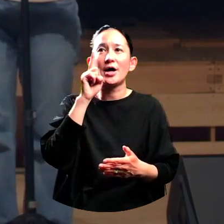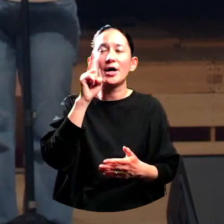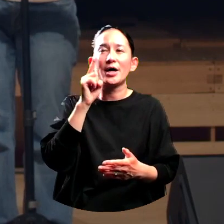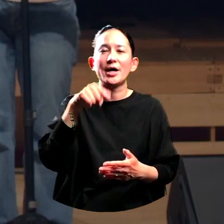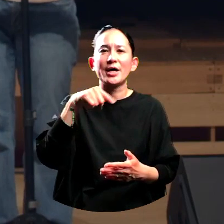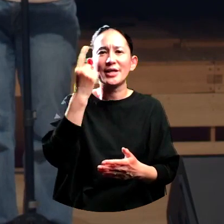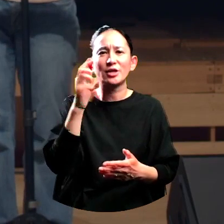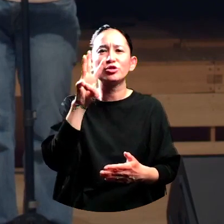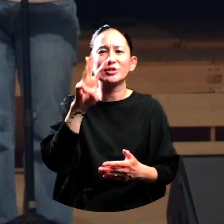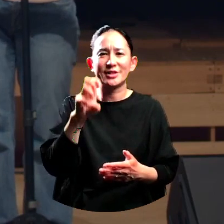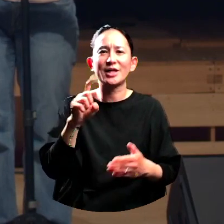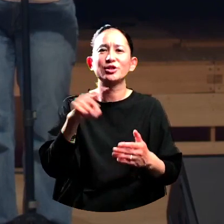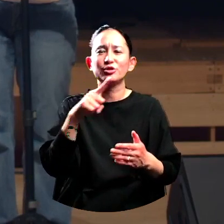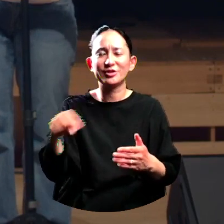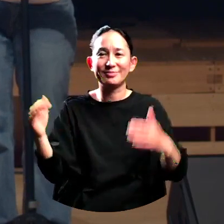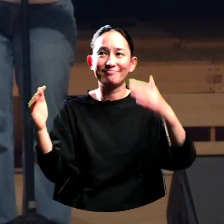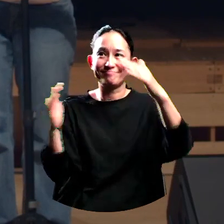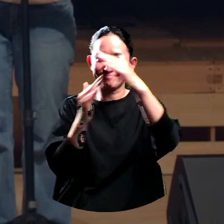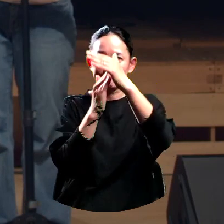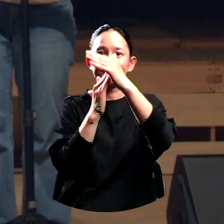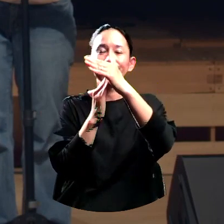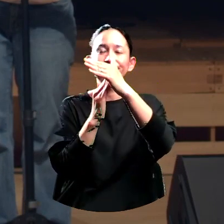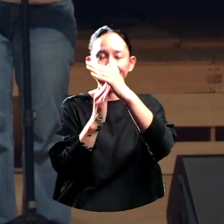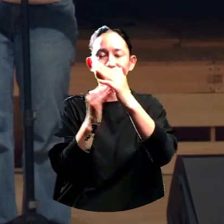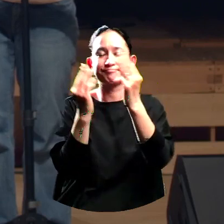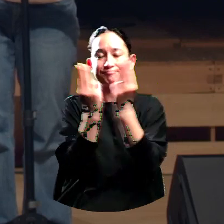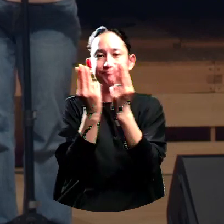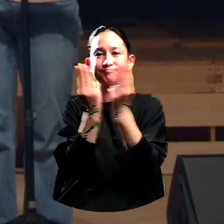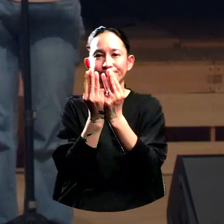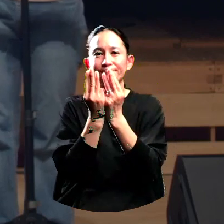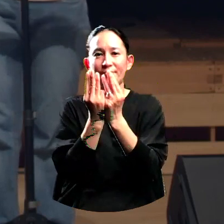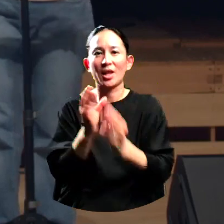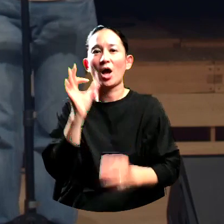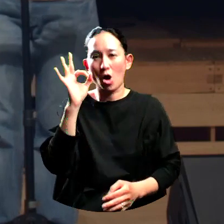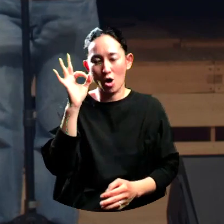least, all the way from Switzerland,